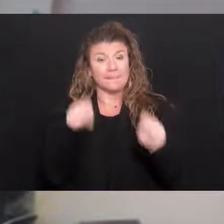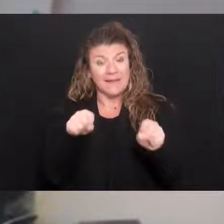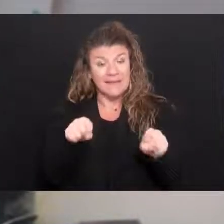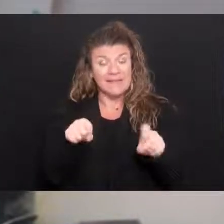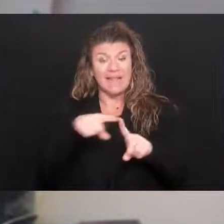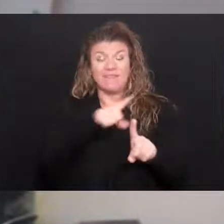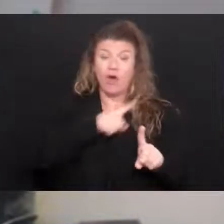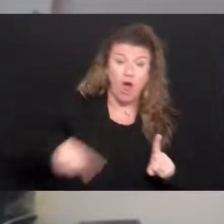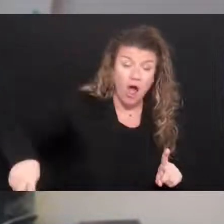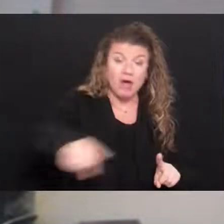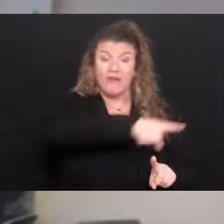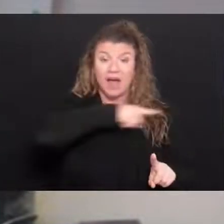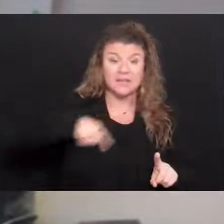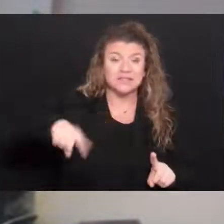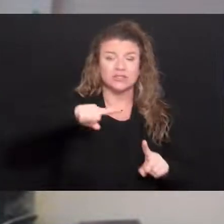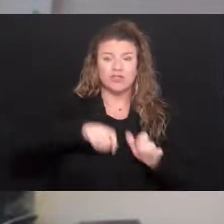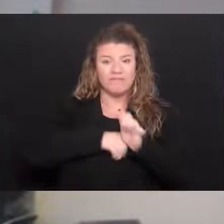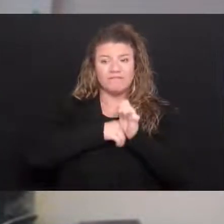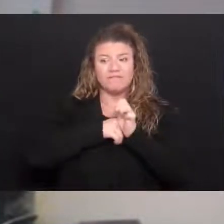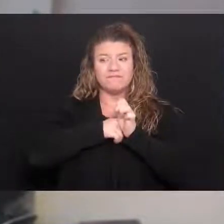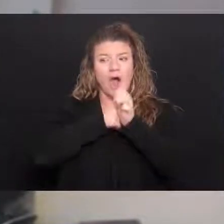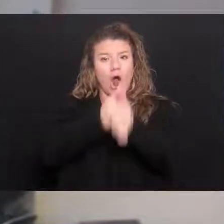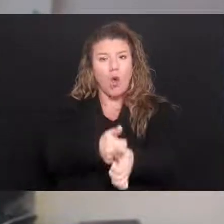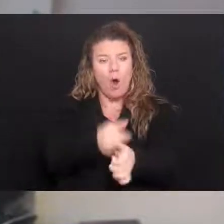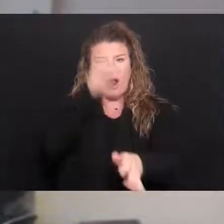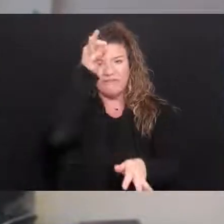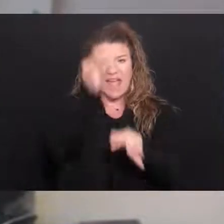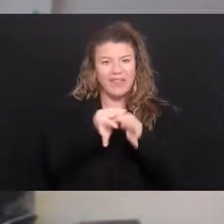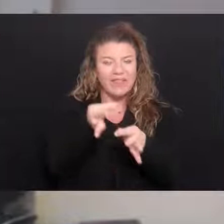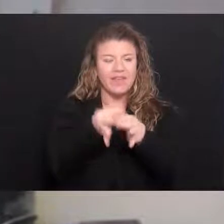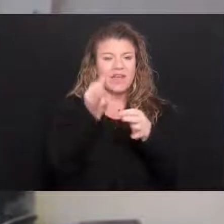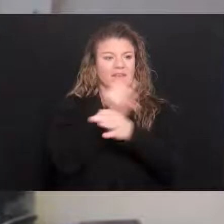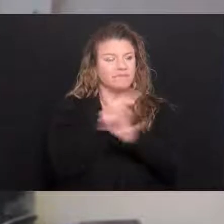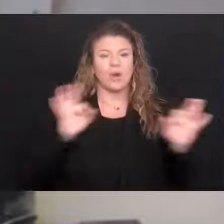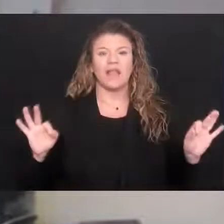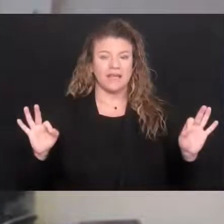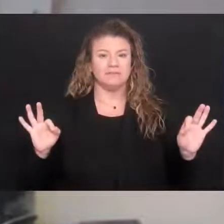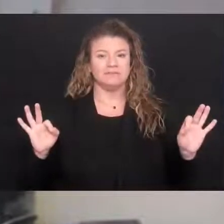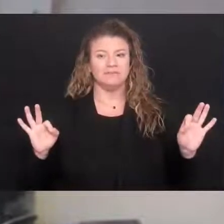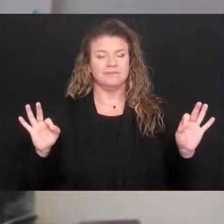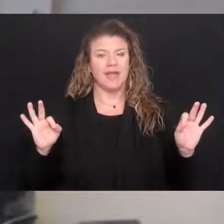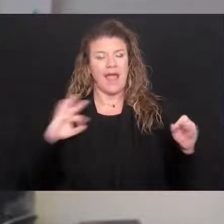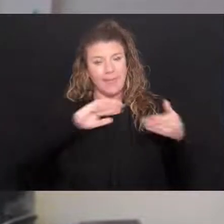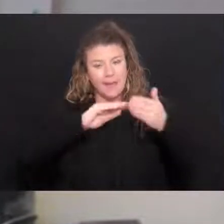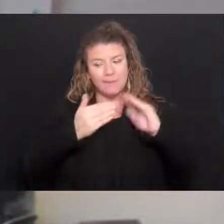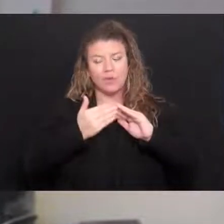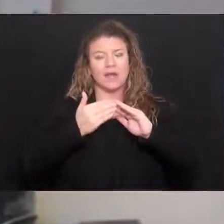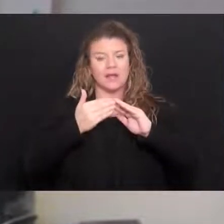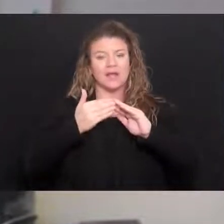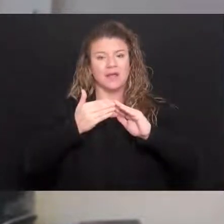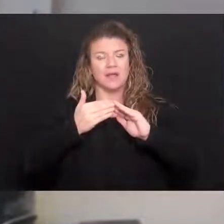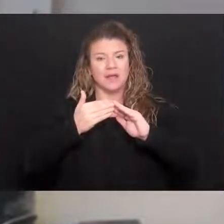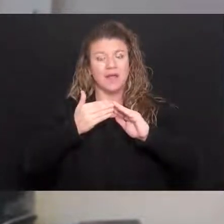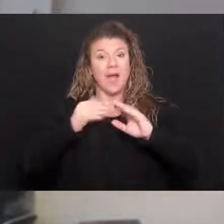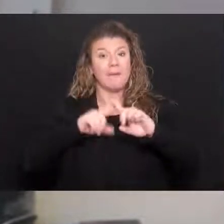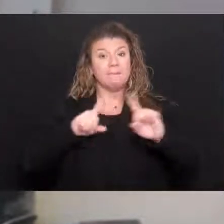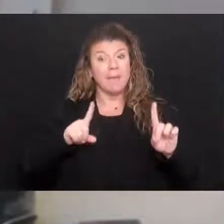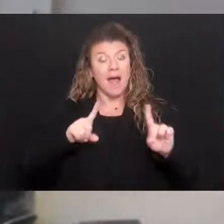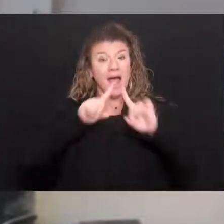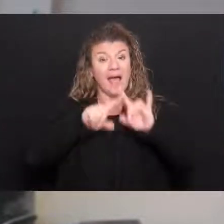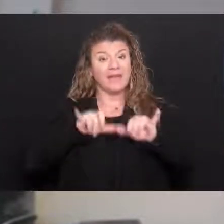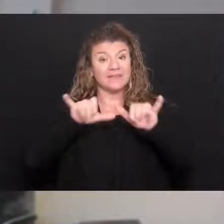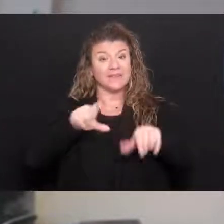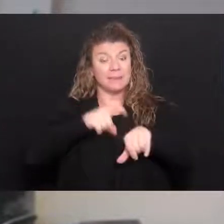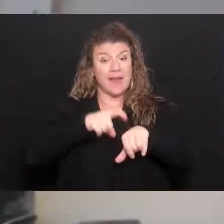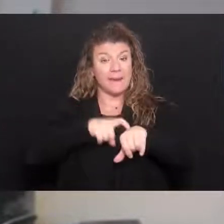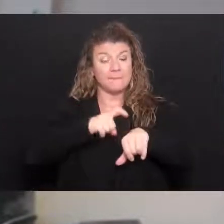to follow our faith freely and with our community. Yet at the same time, we do